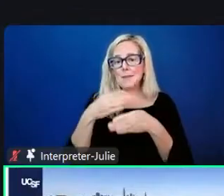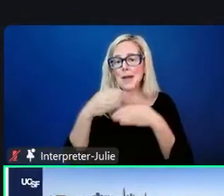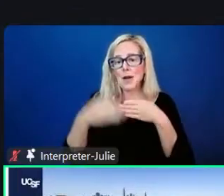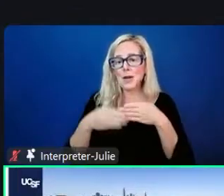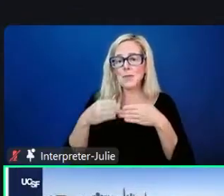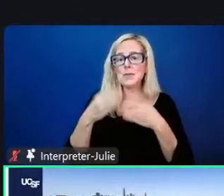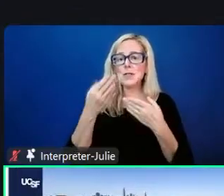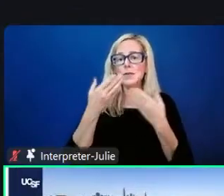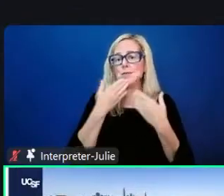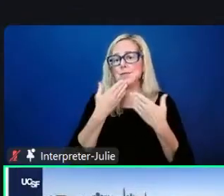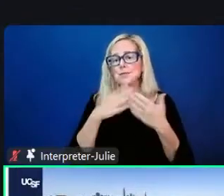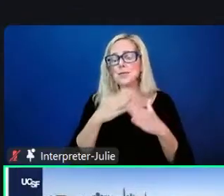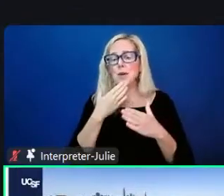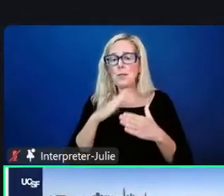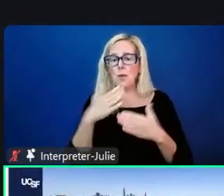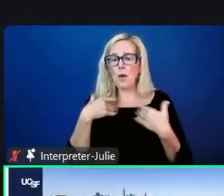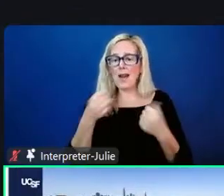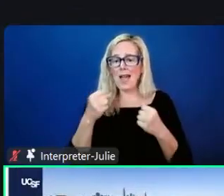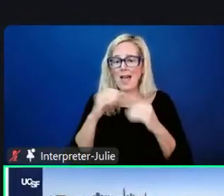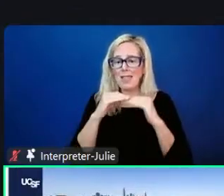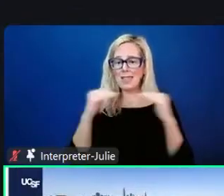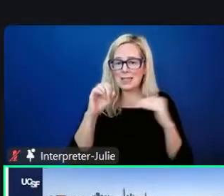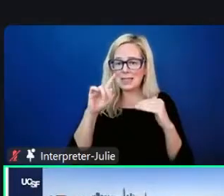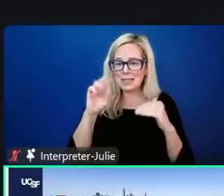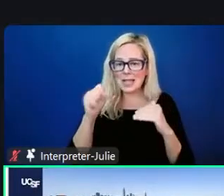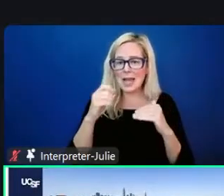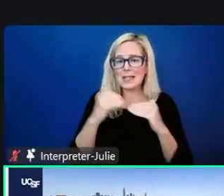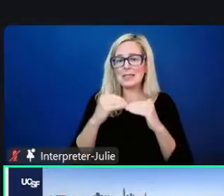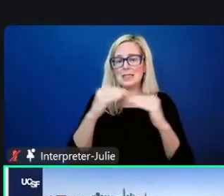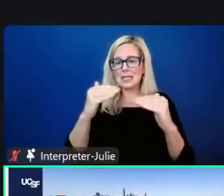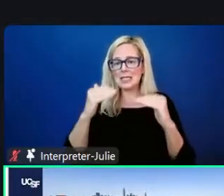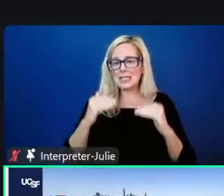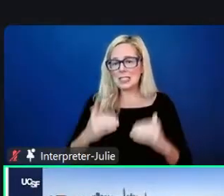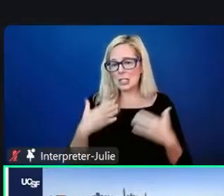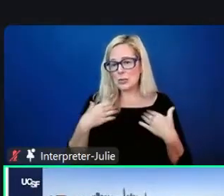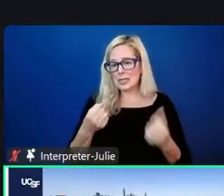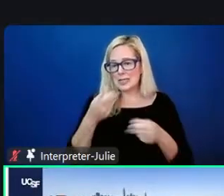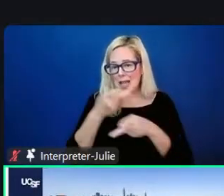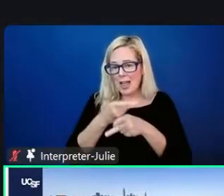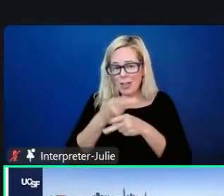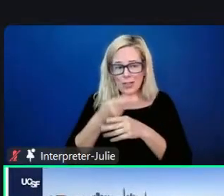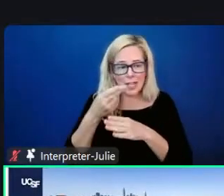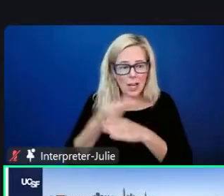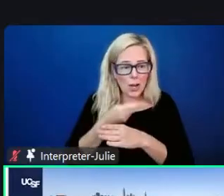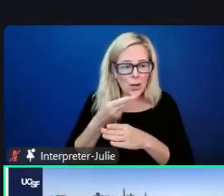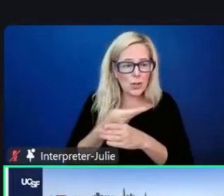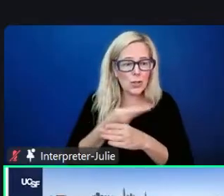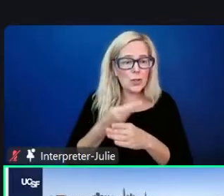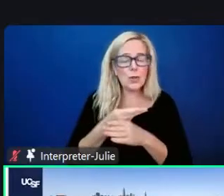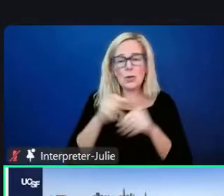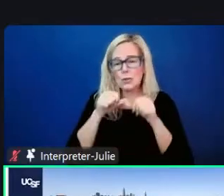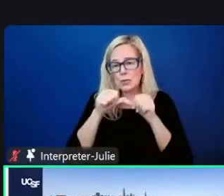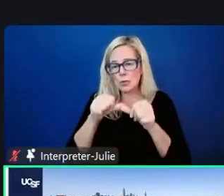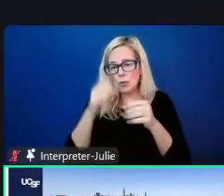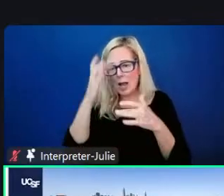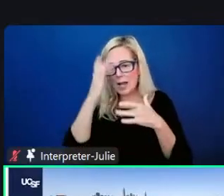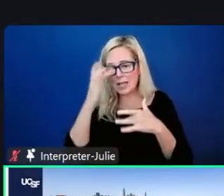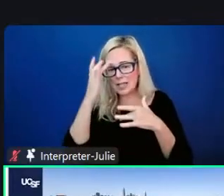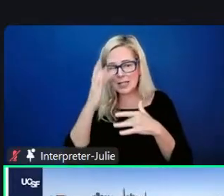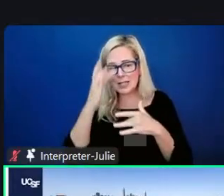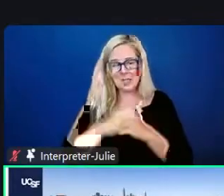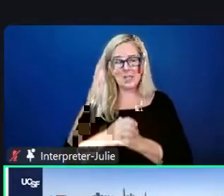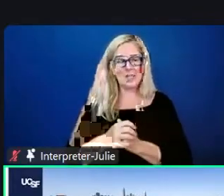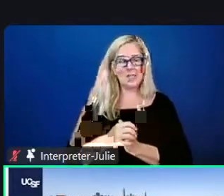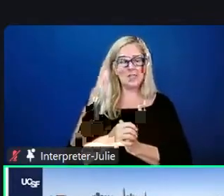chronic illnesses, and decreased healthcare use compared to those with functional